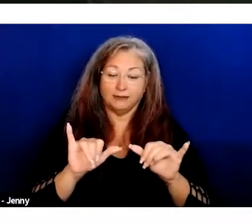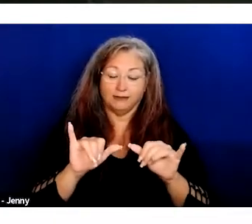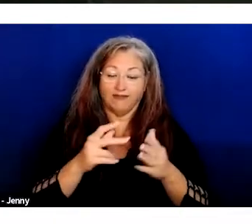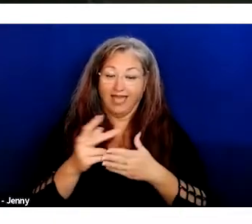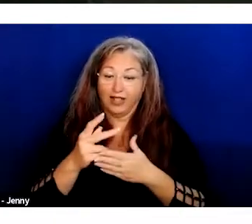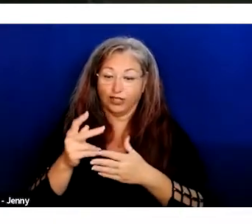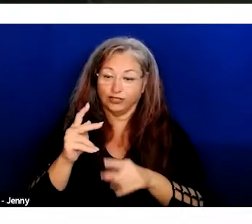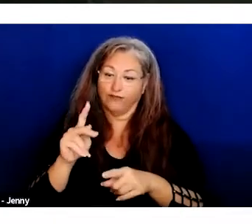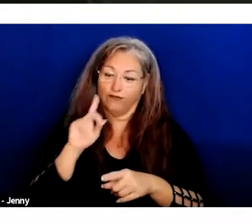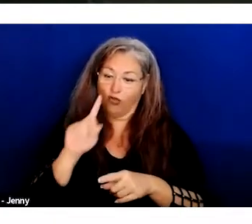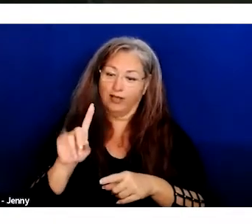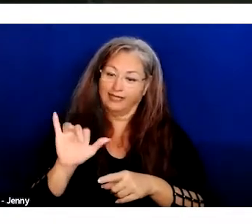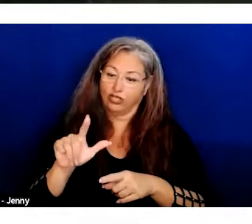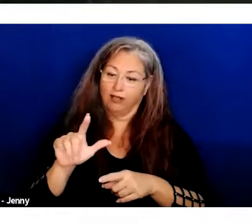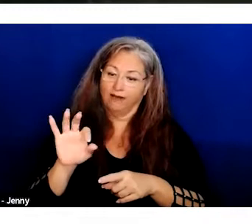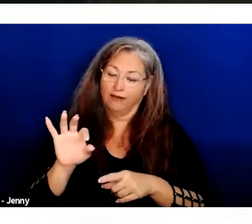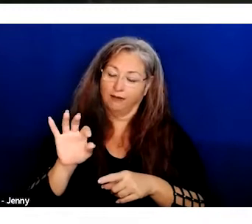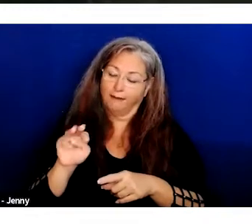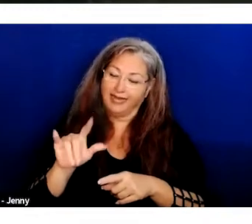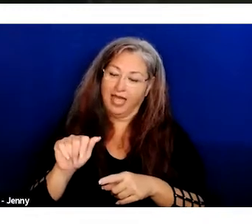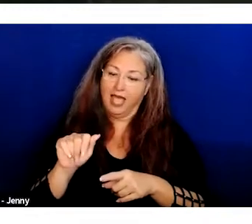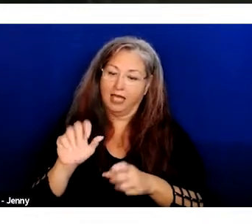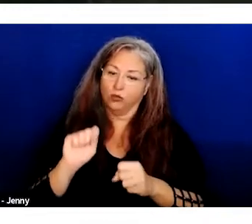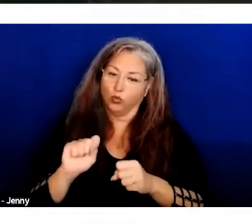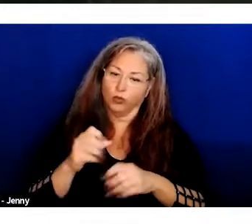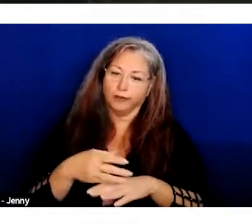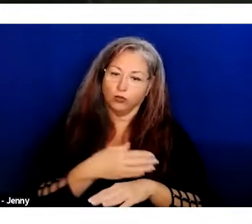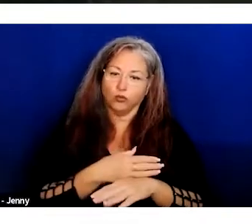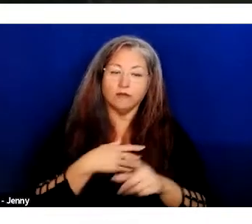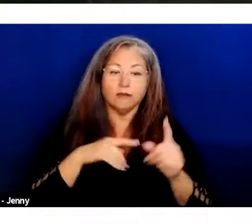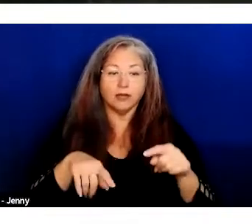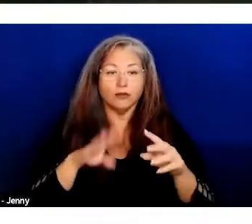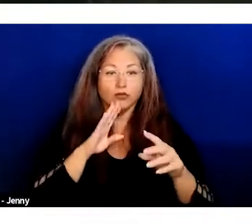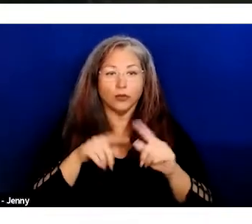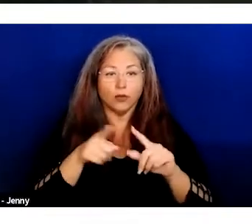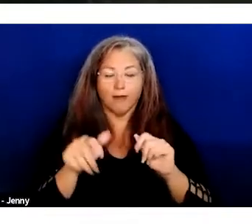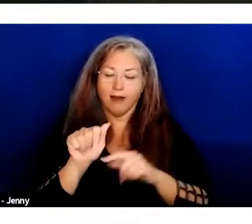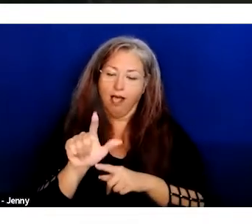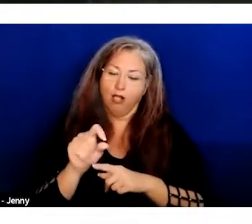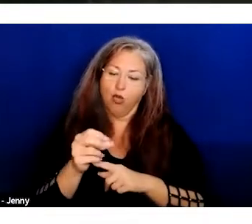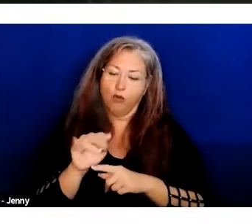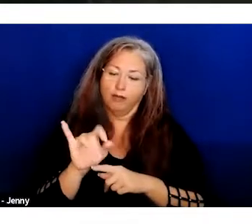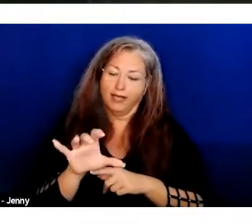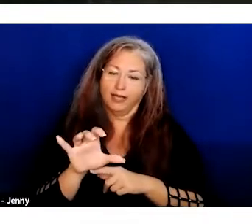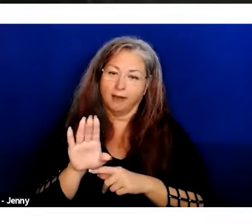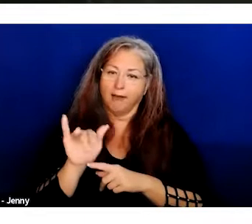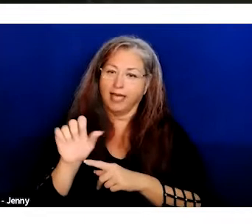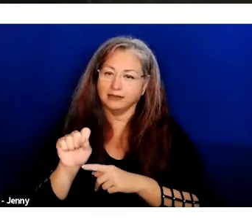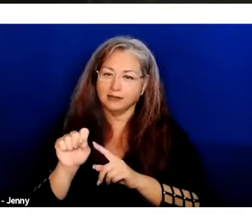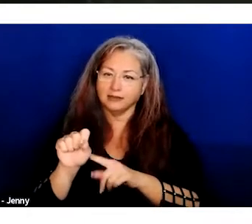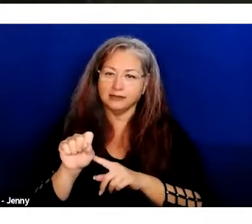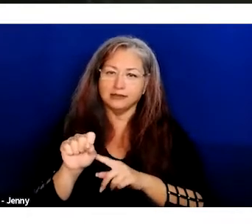systems. That's why I'm so excited to be here today and speak to all of you about algorithmic bias and help you understand how it